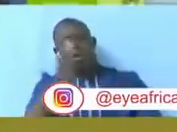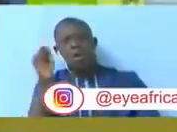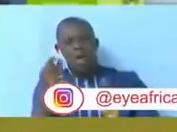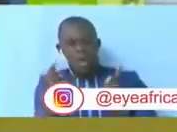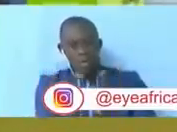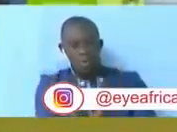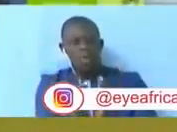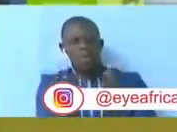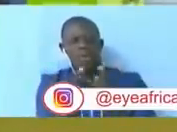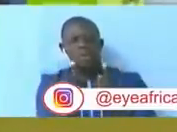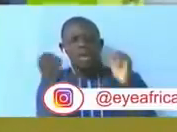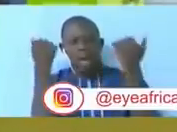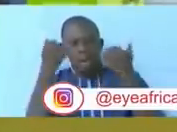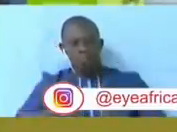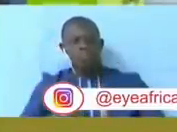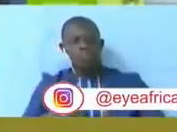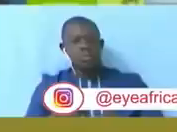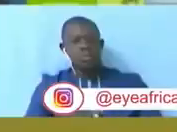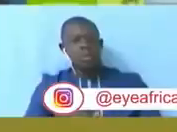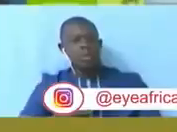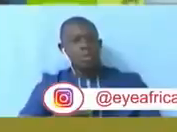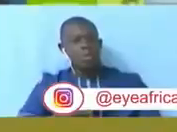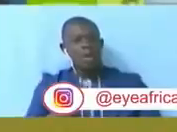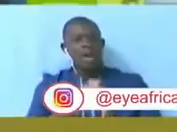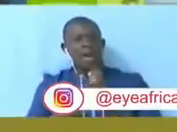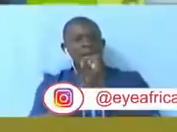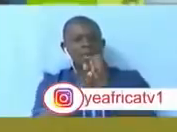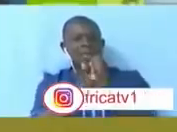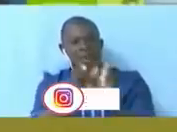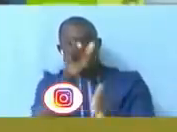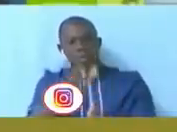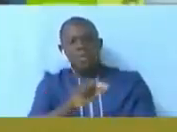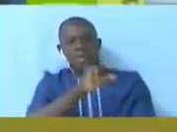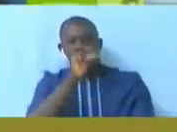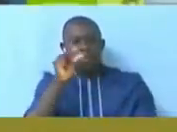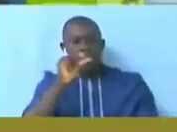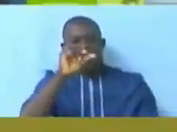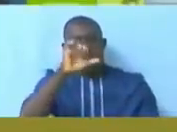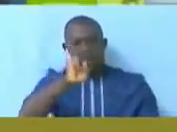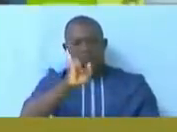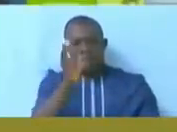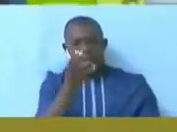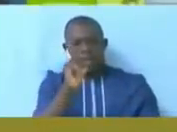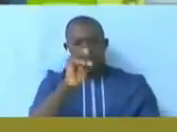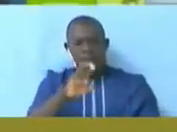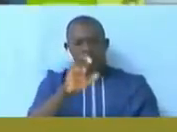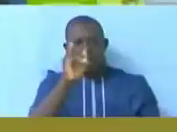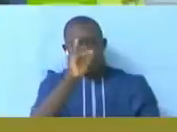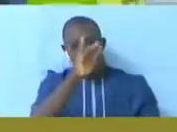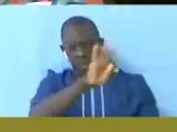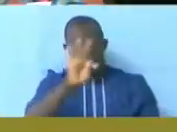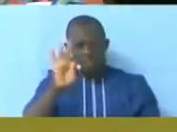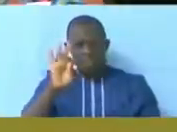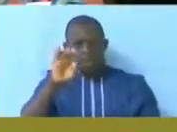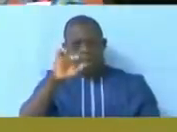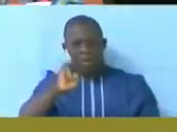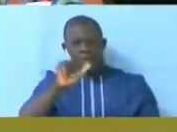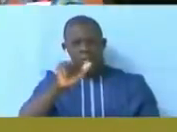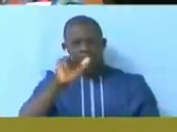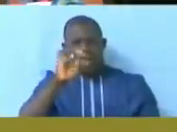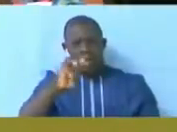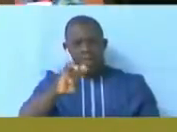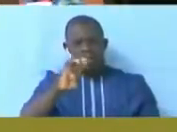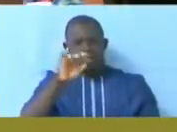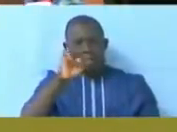his assistant who was Serif Samsudin Sar. Yo, andung anatake kuti menketa bengoti. Andu otatake ate